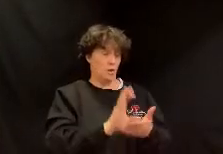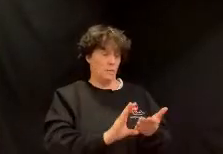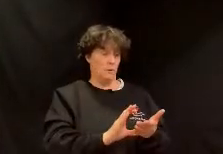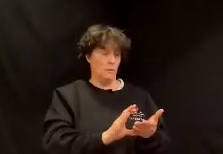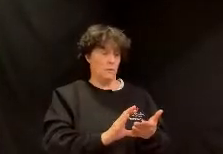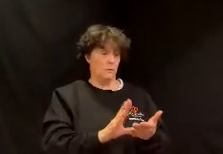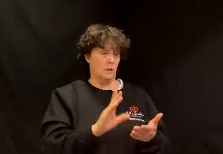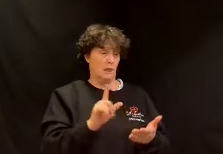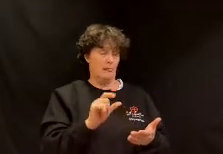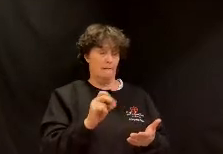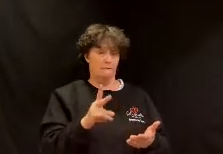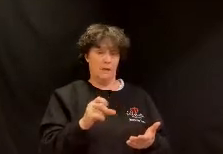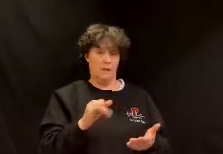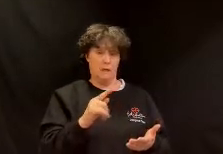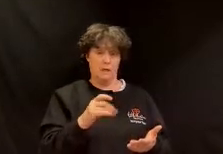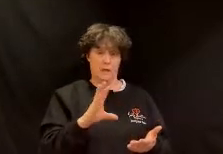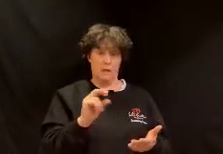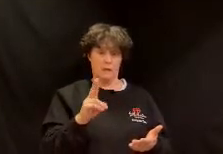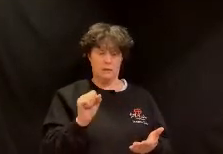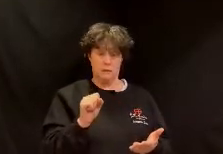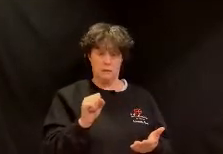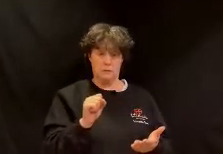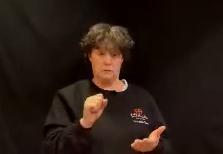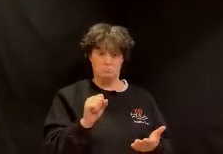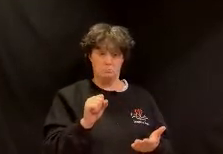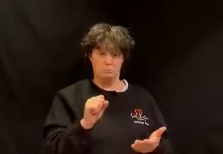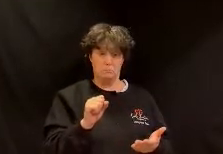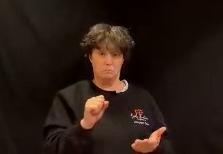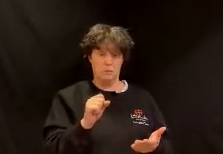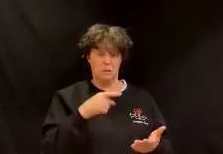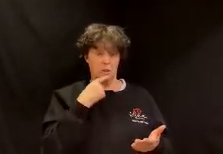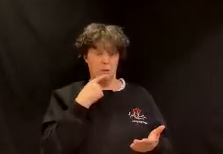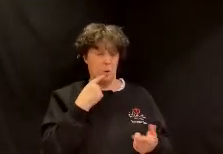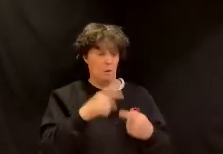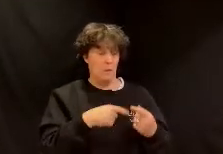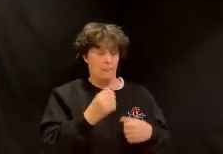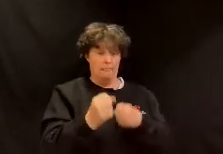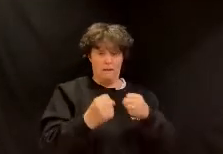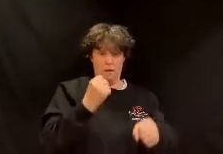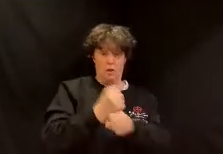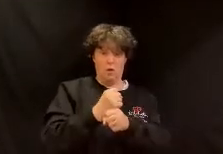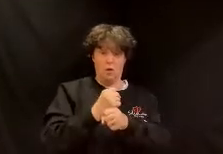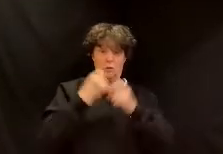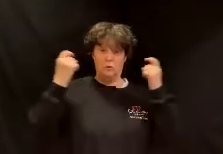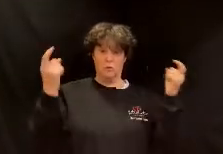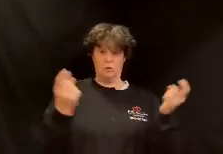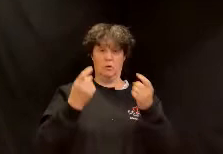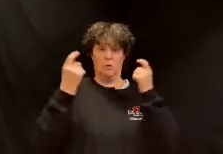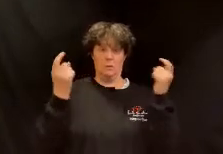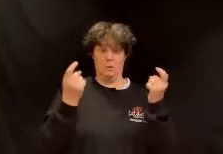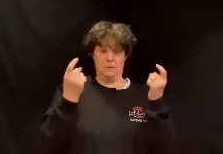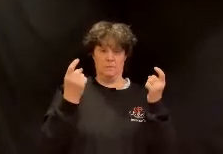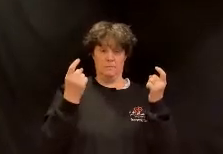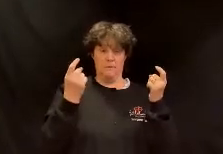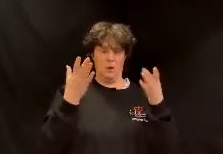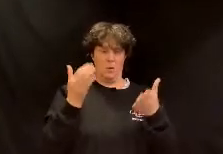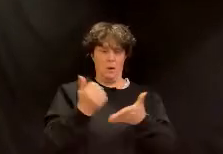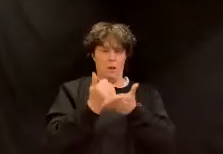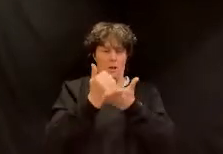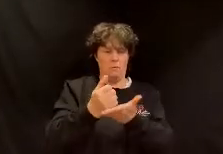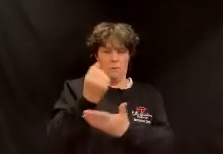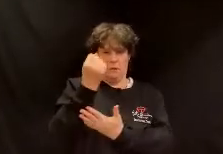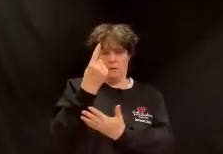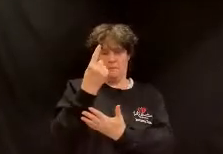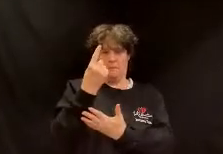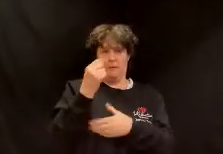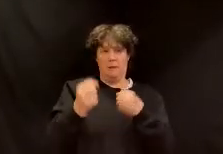chapters talking about something called the year of Jubilee. Check this out. I want to help you here a second. The